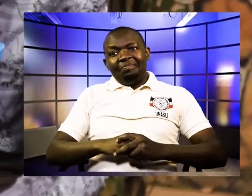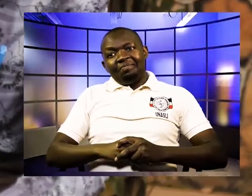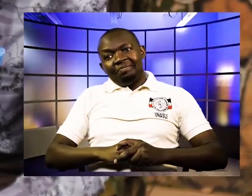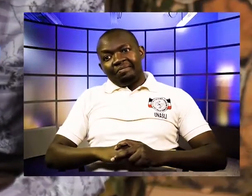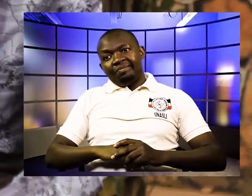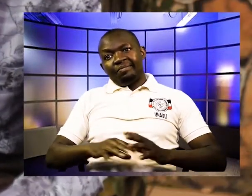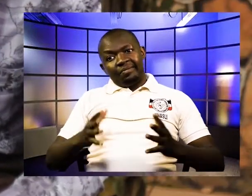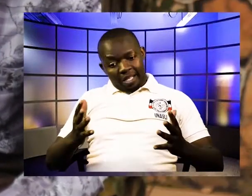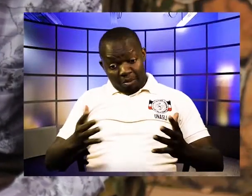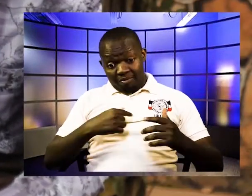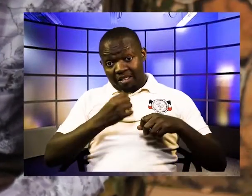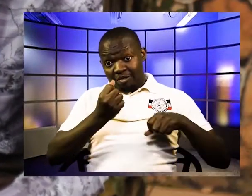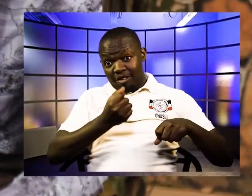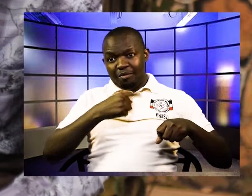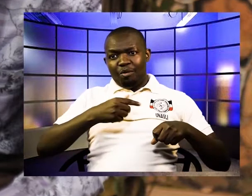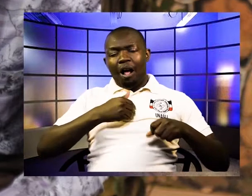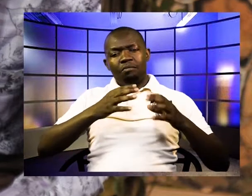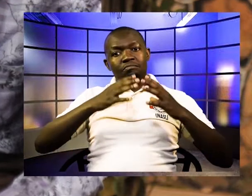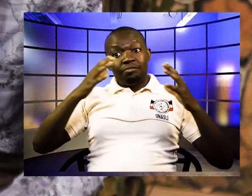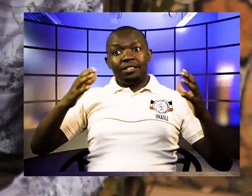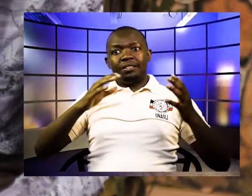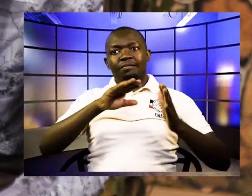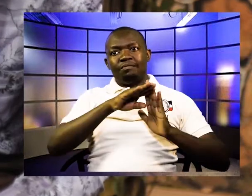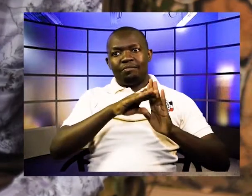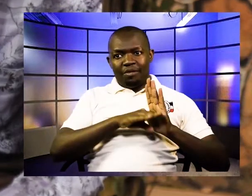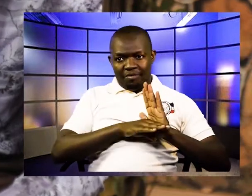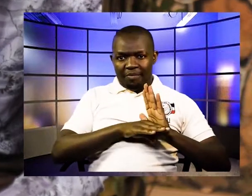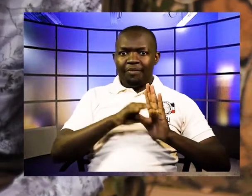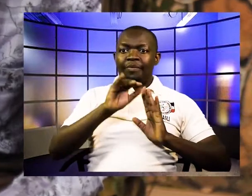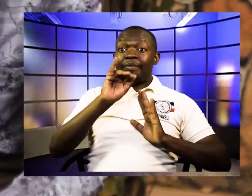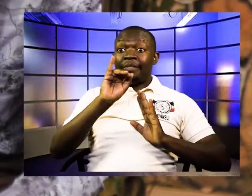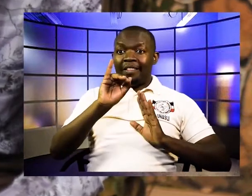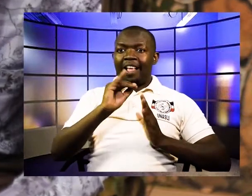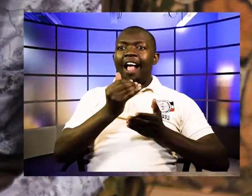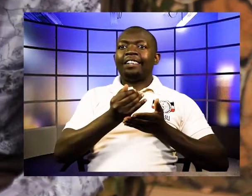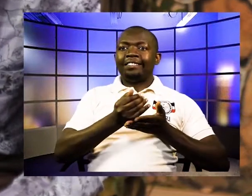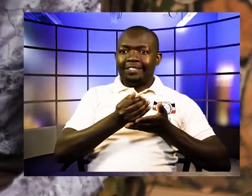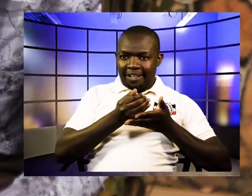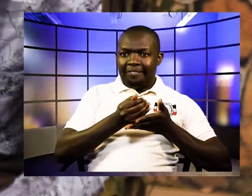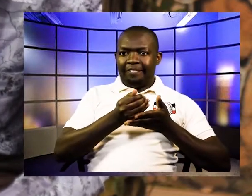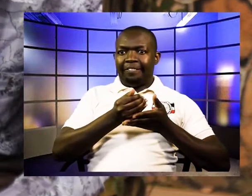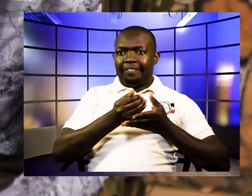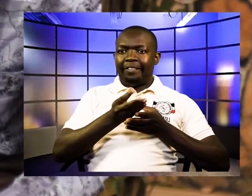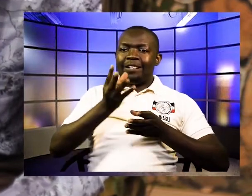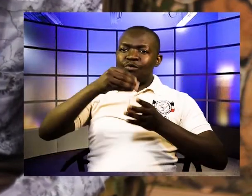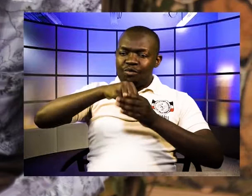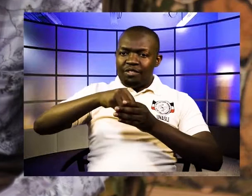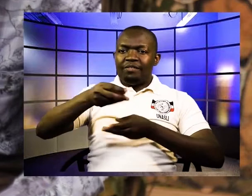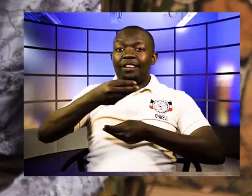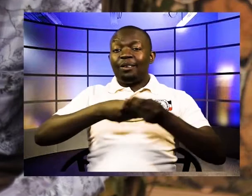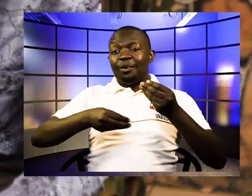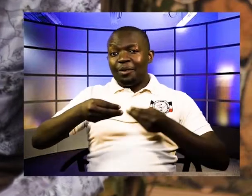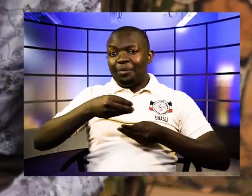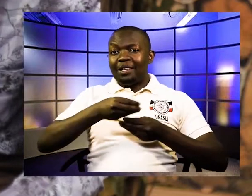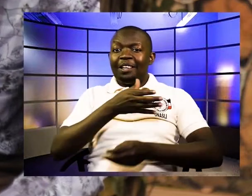Now in Udipu, we have a big program called ISAVE Inclusive Economic Empowerment Program. A program